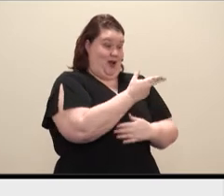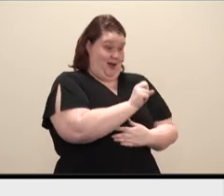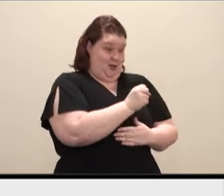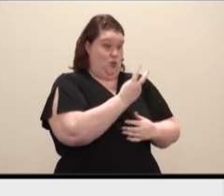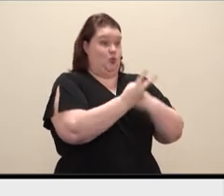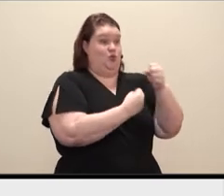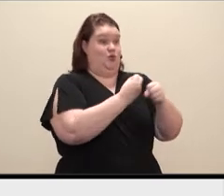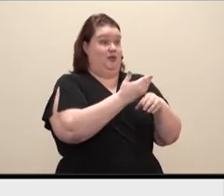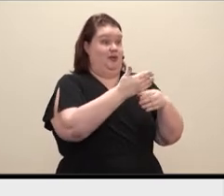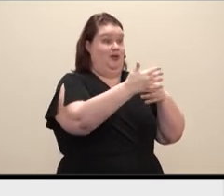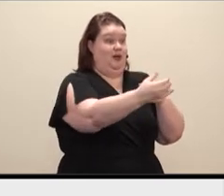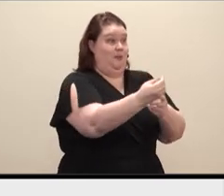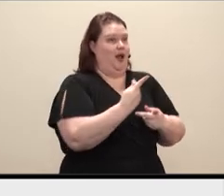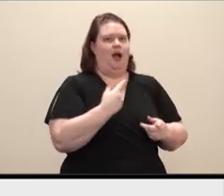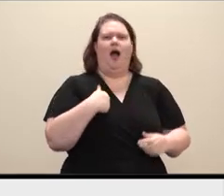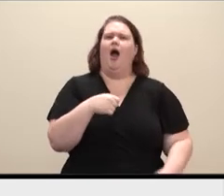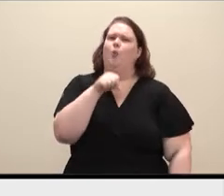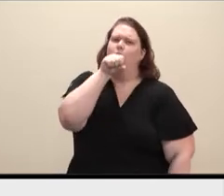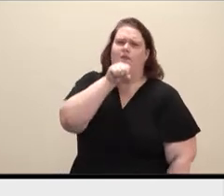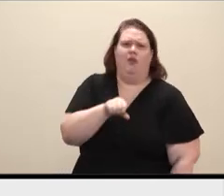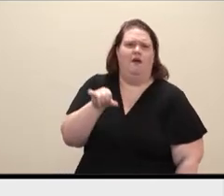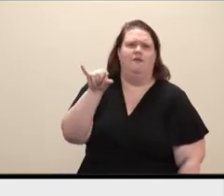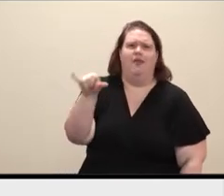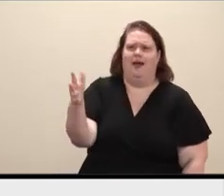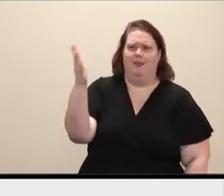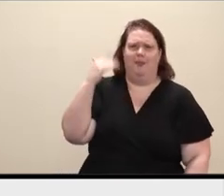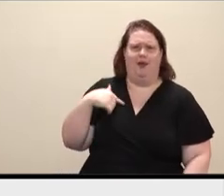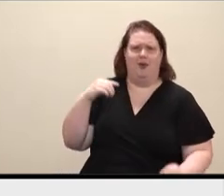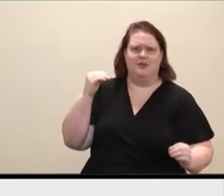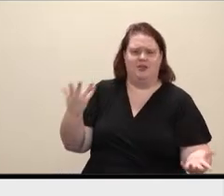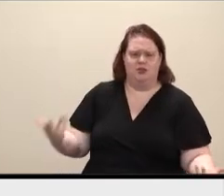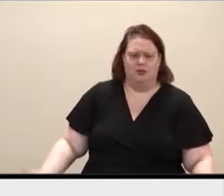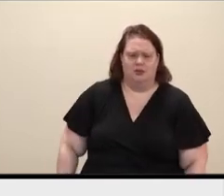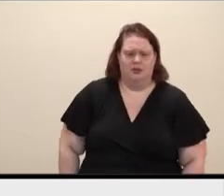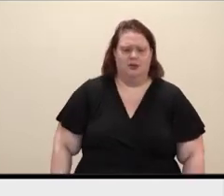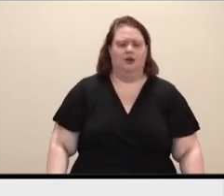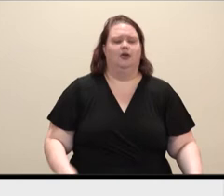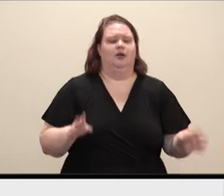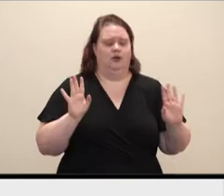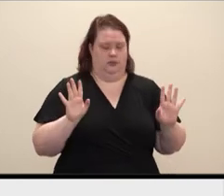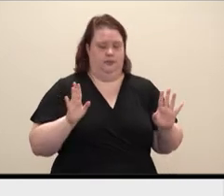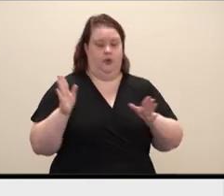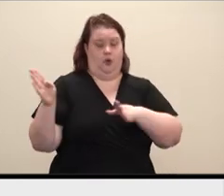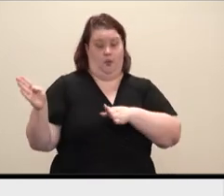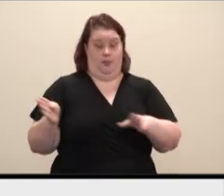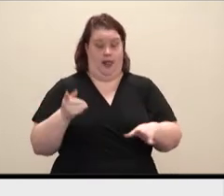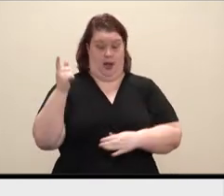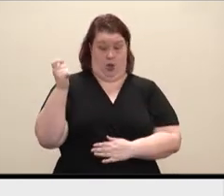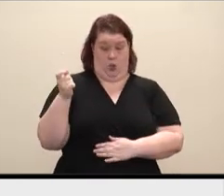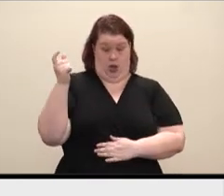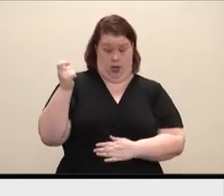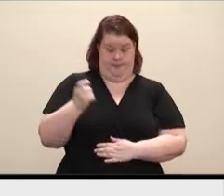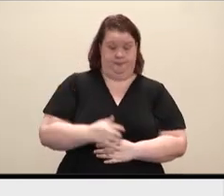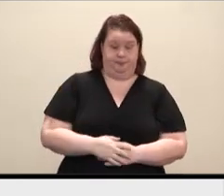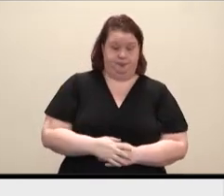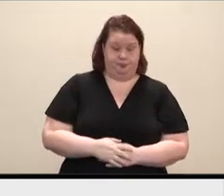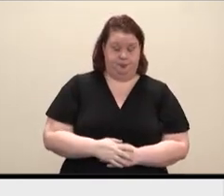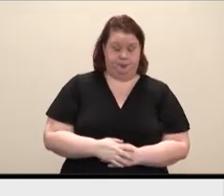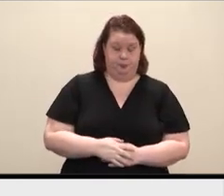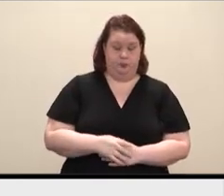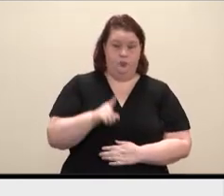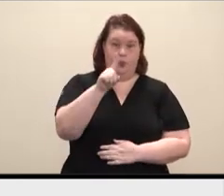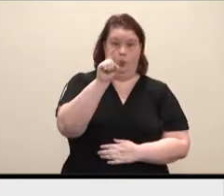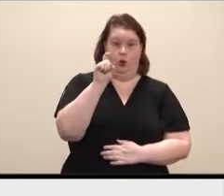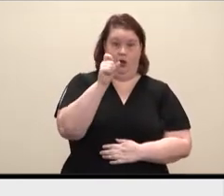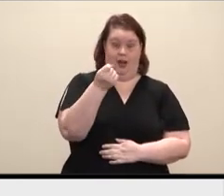is, I would have loved that if I had been a teacher at the time. So the grant was in, it's a planning grant. It's in the sum